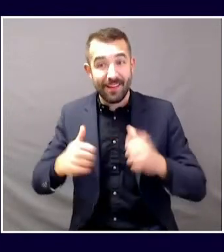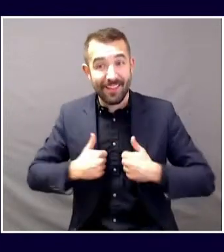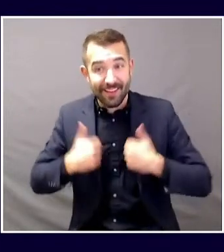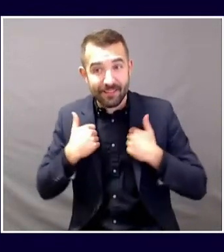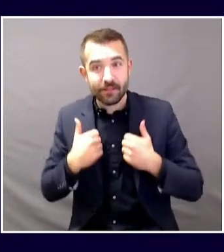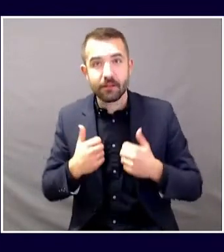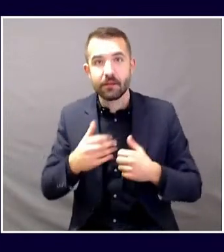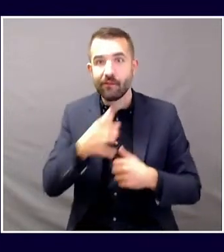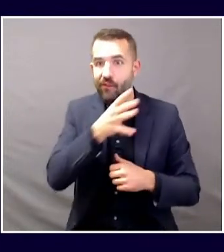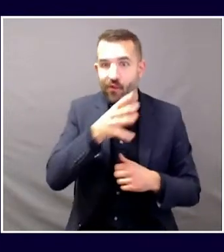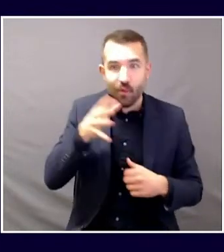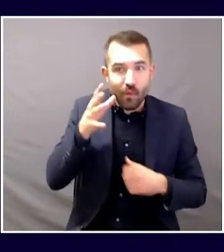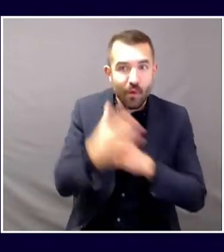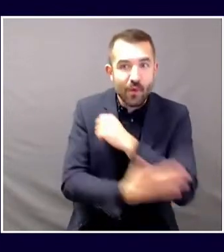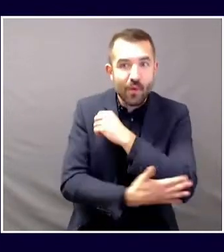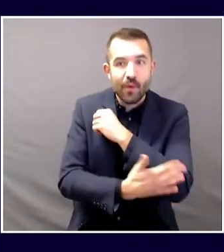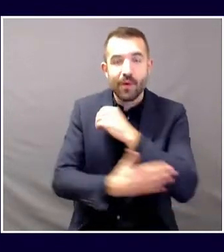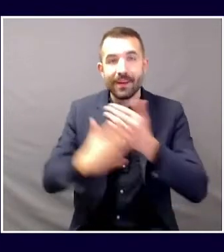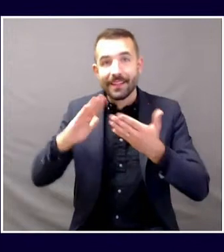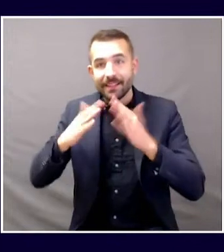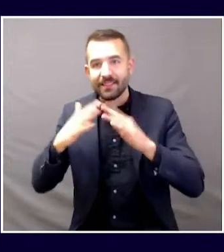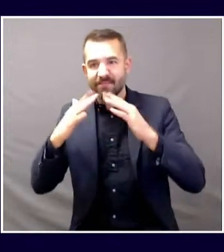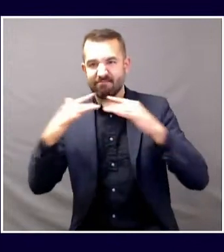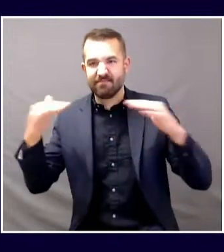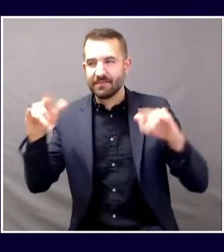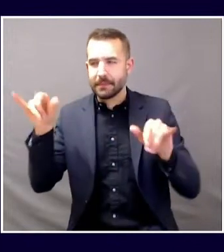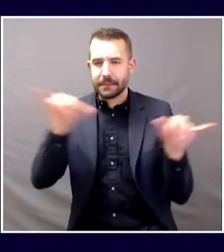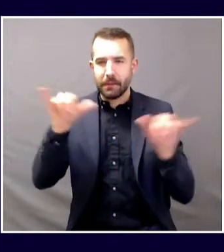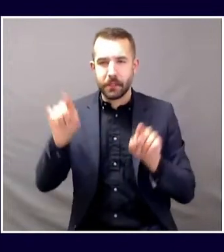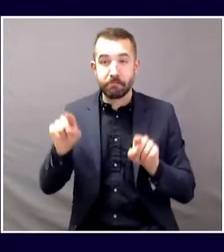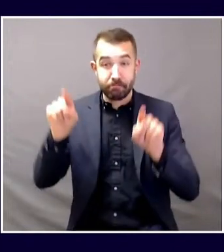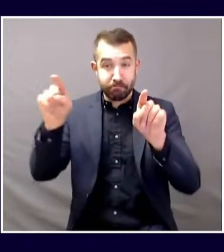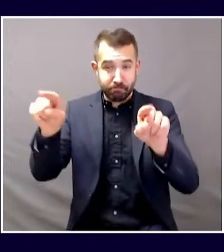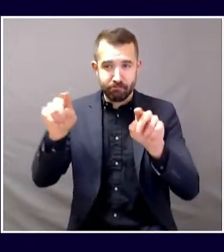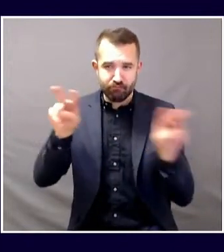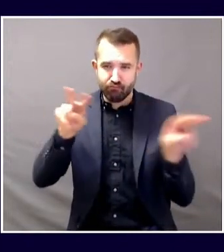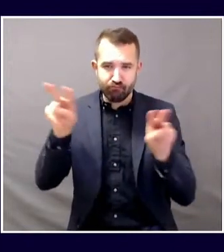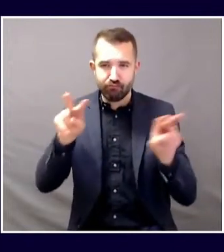similar experience in Scotland. So here's what is